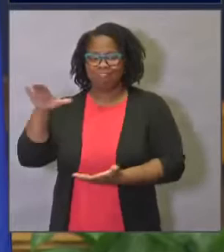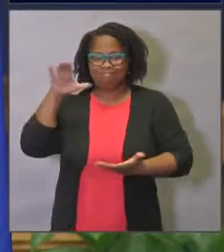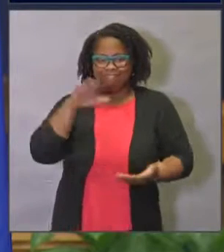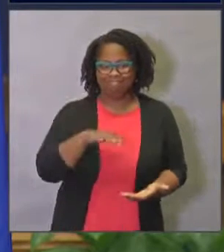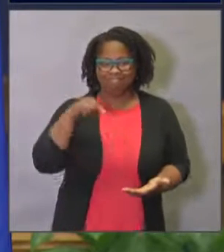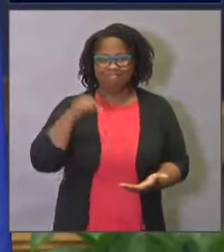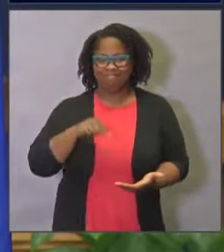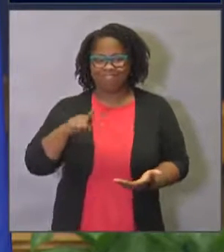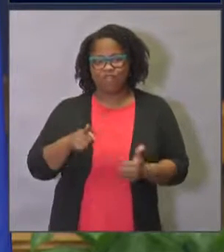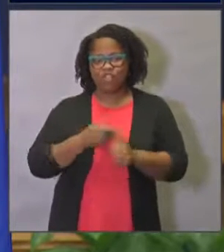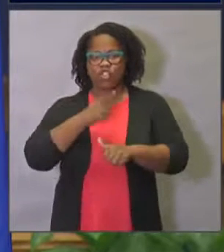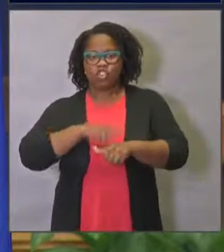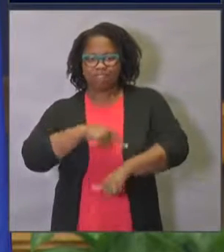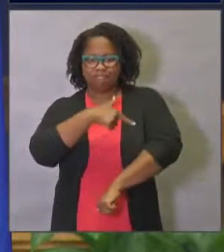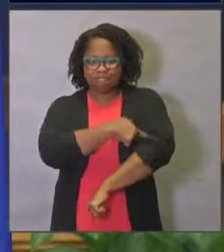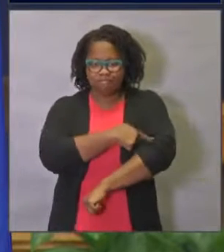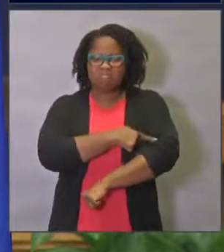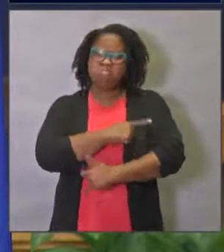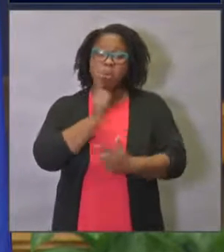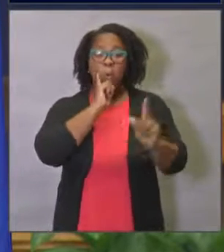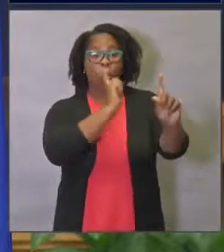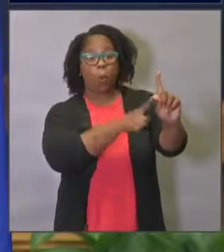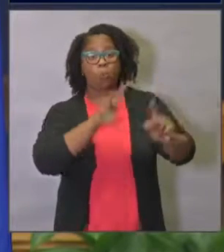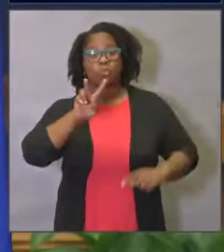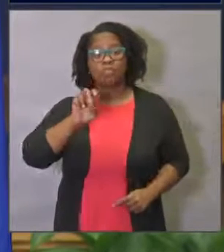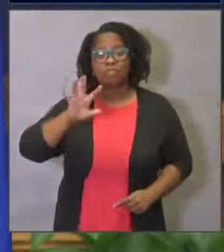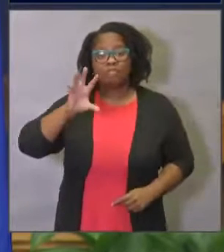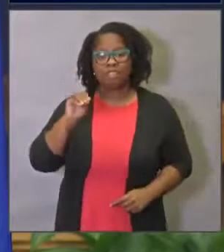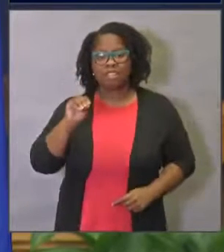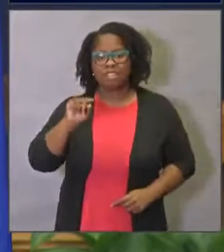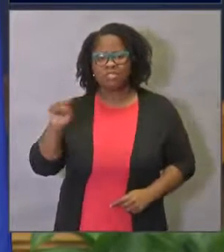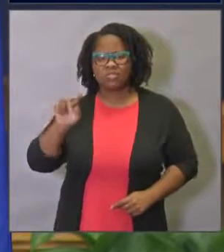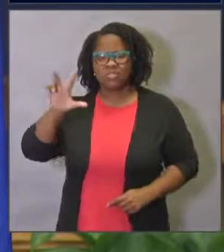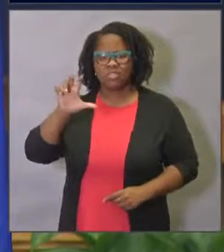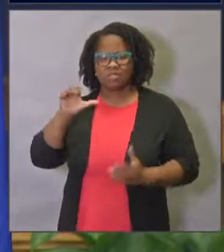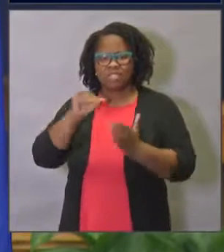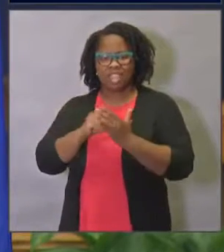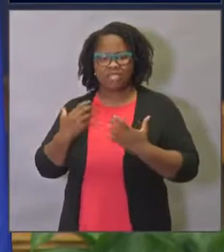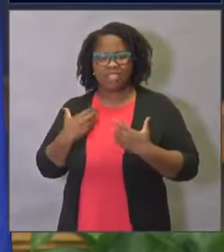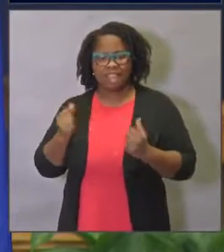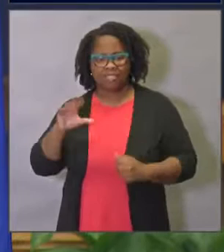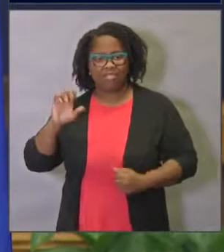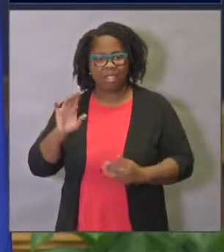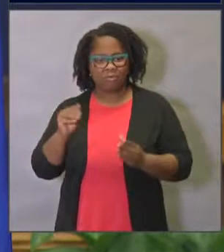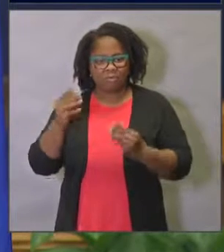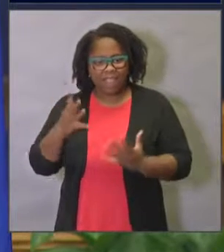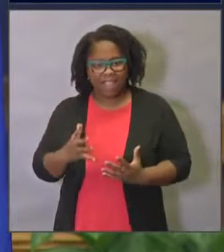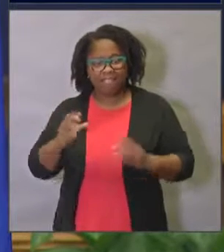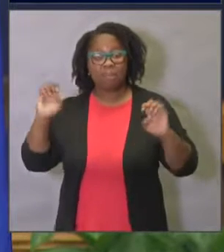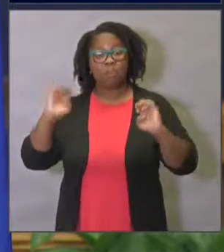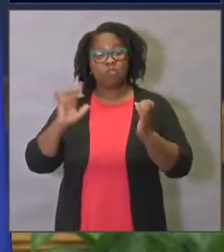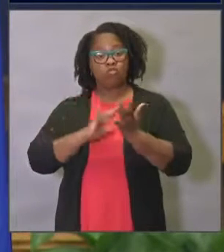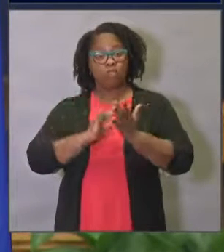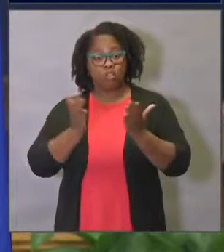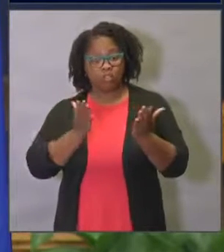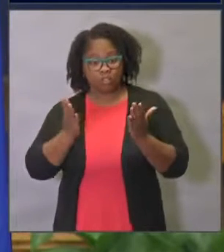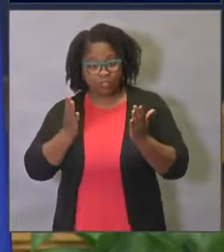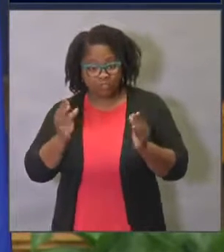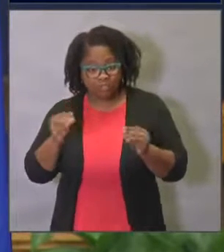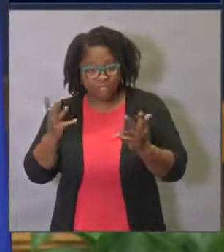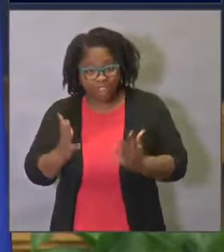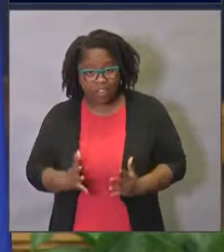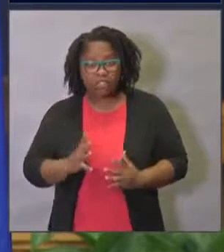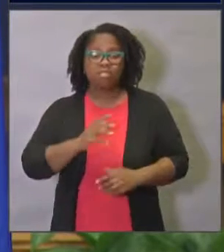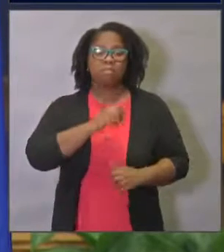goal of getting about 250 to 300,000 healthcare providers, emergency medical workers, as well as staff and residents of skilled